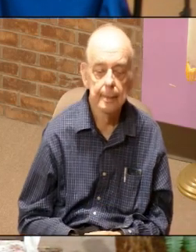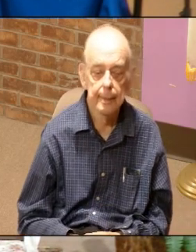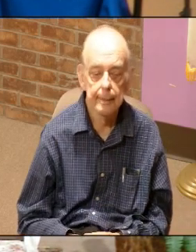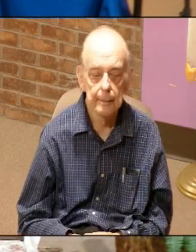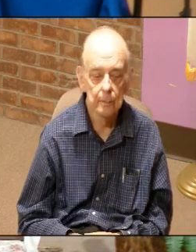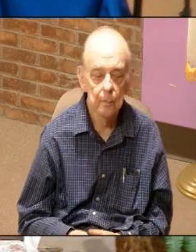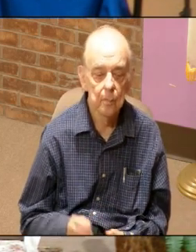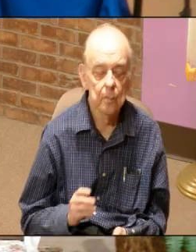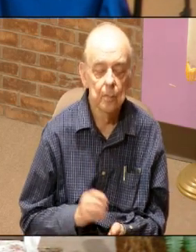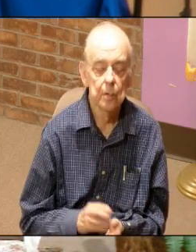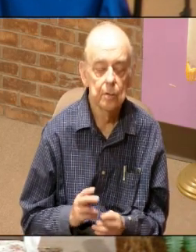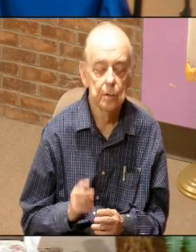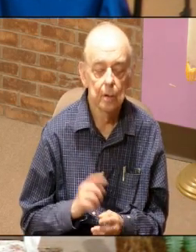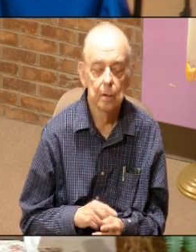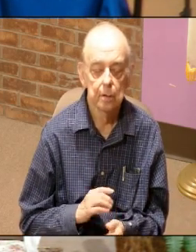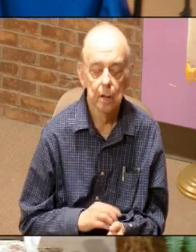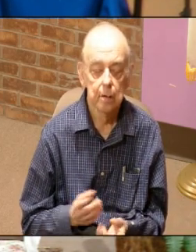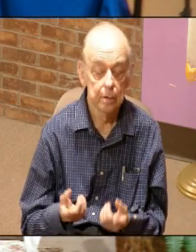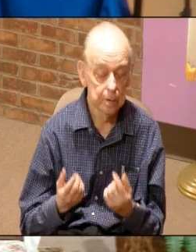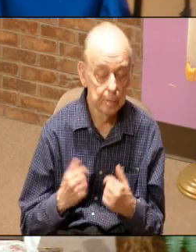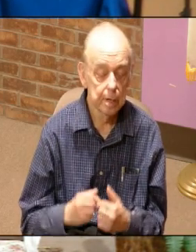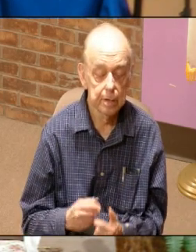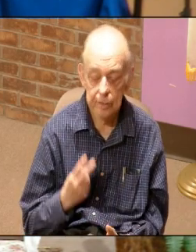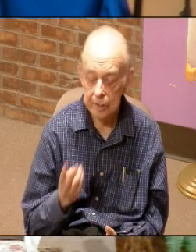and he's in there for a while and then he comes in